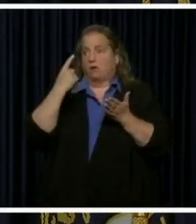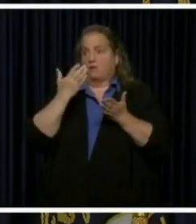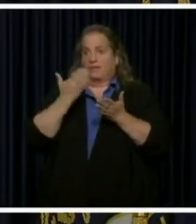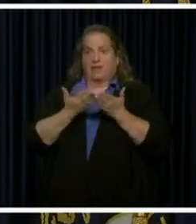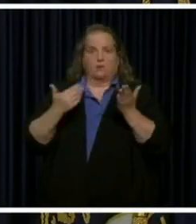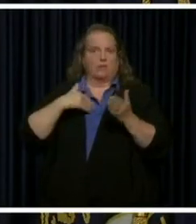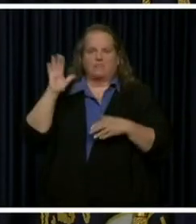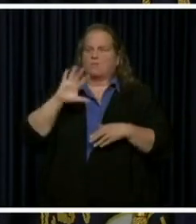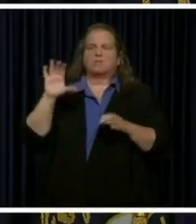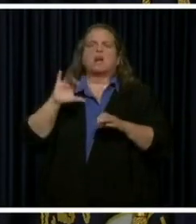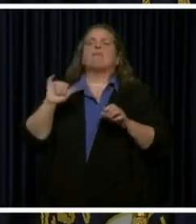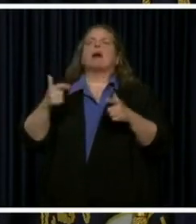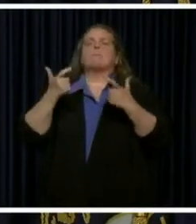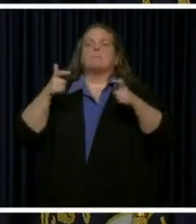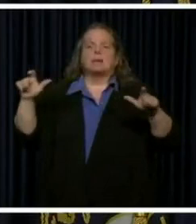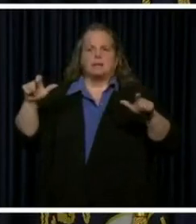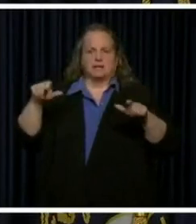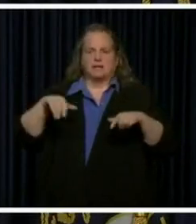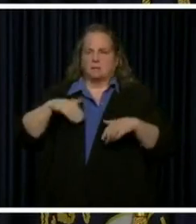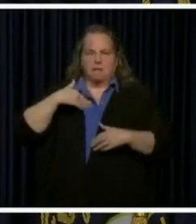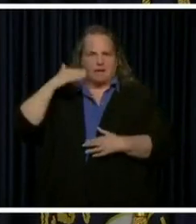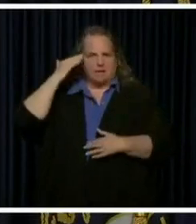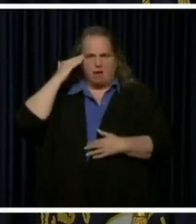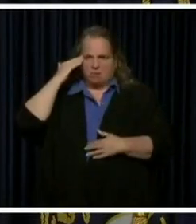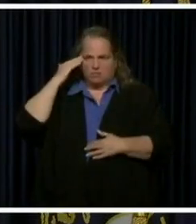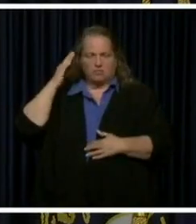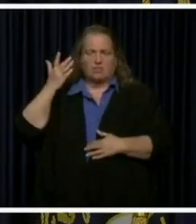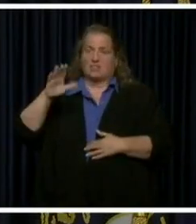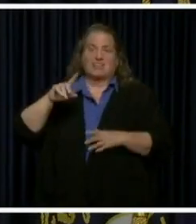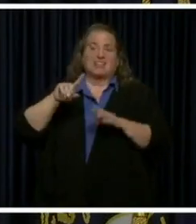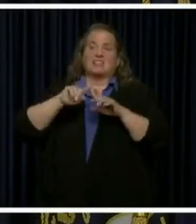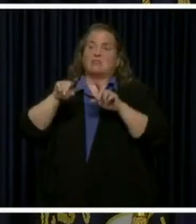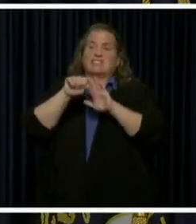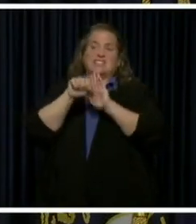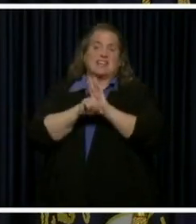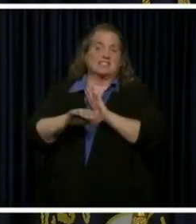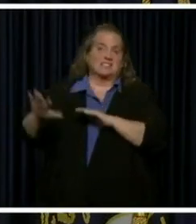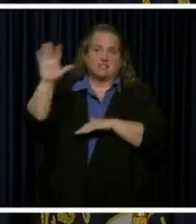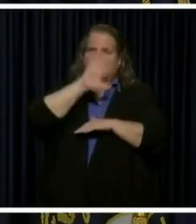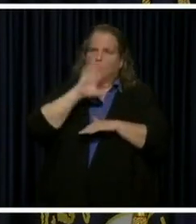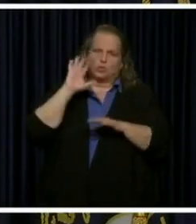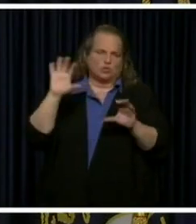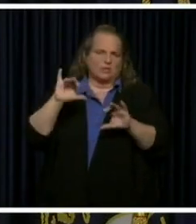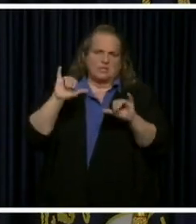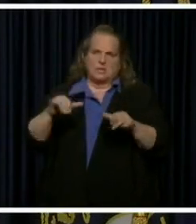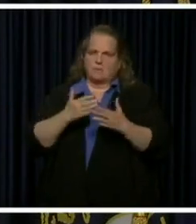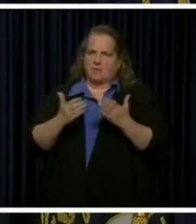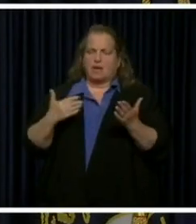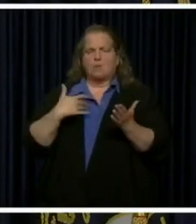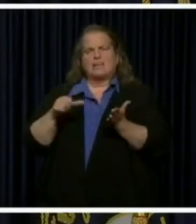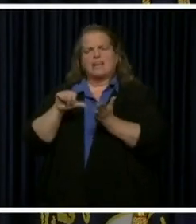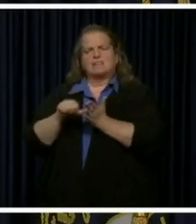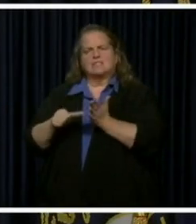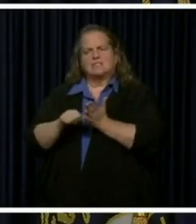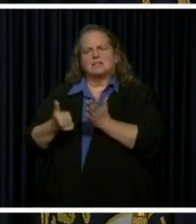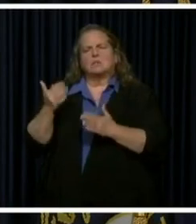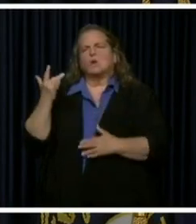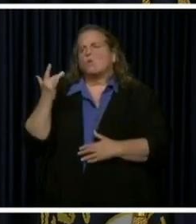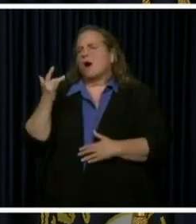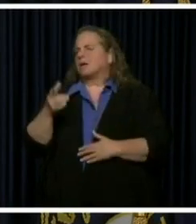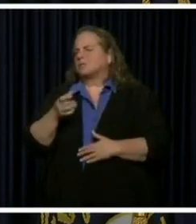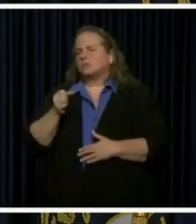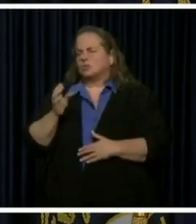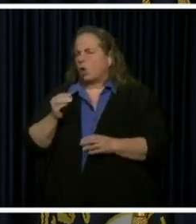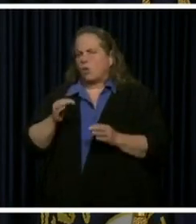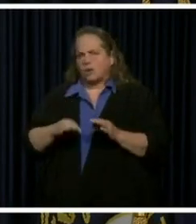in the state and kind of across the nation. They're going to be doing the same things. I'd like to emphasize some things for why this is so